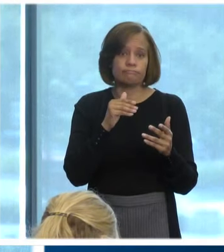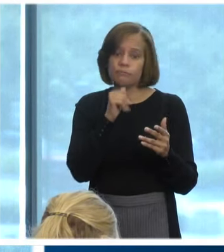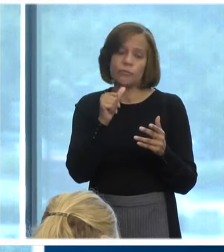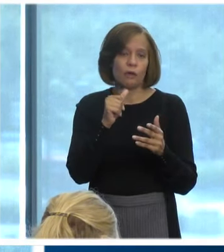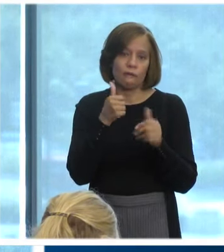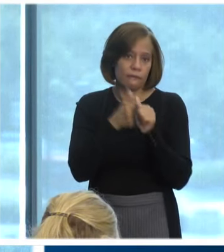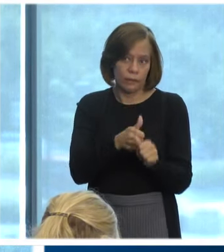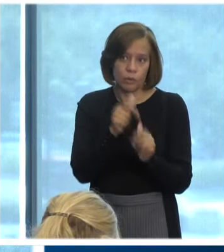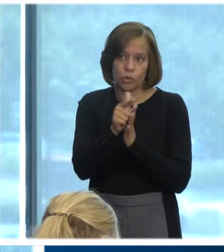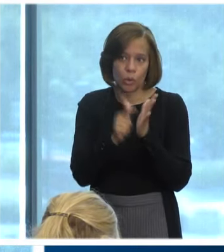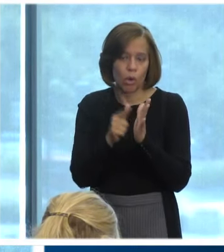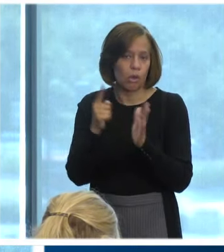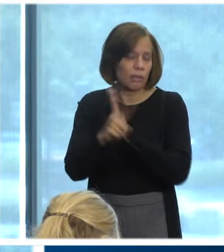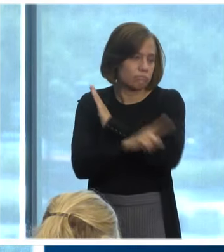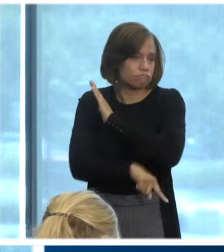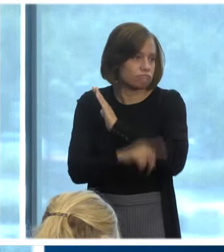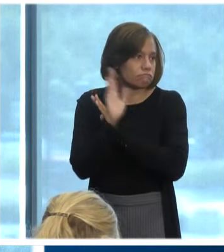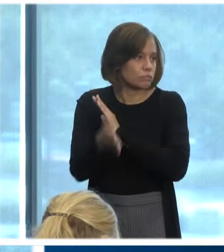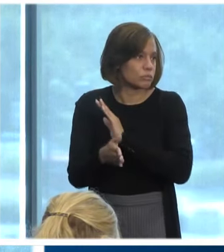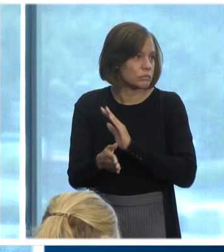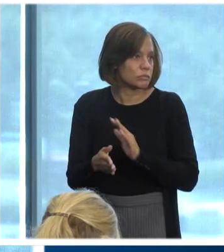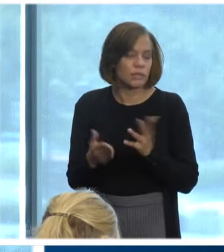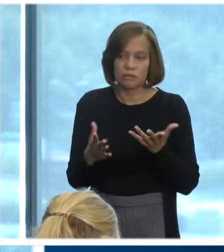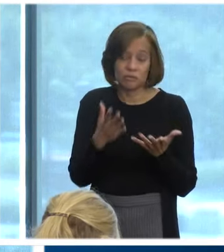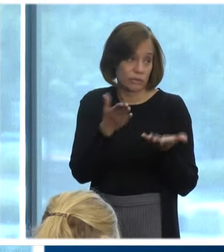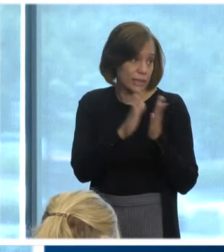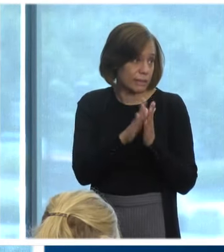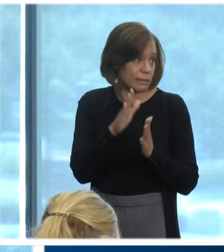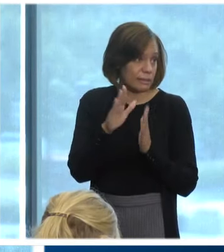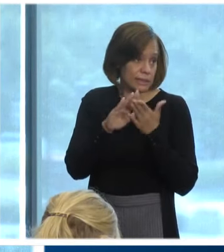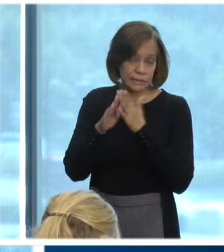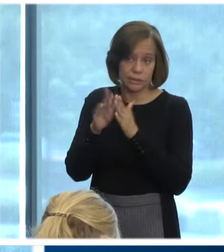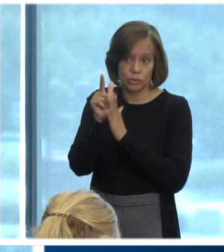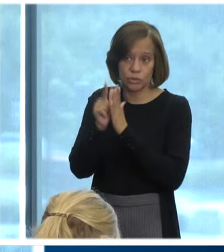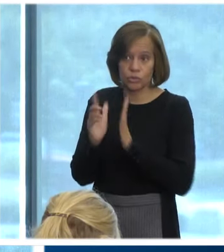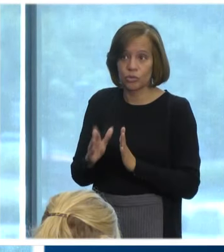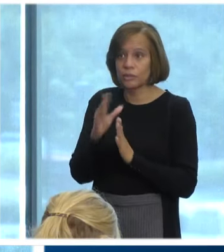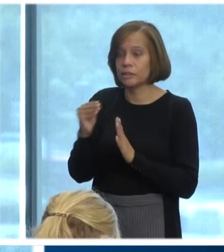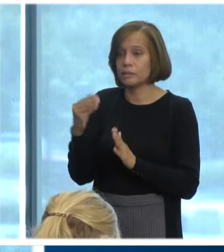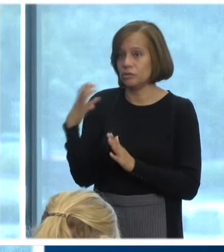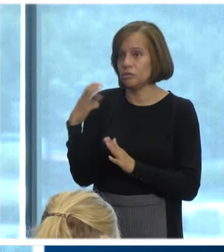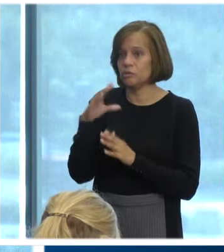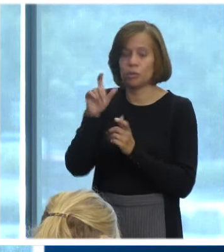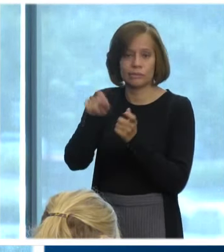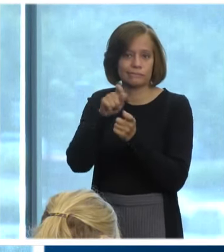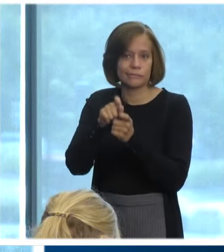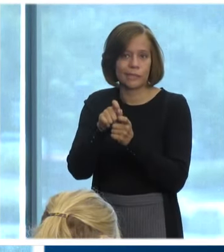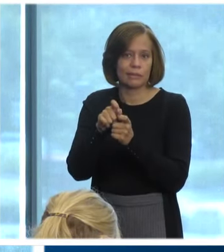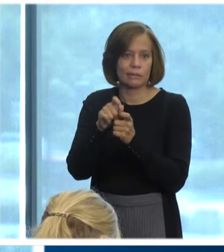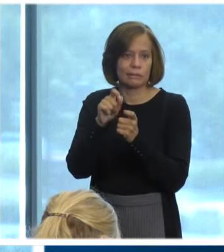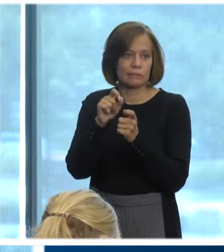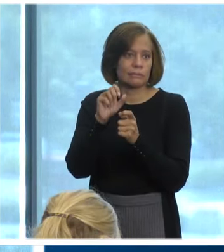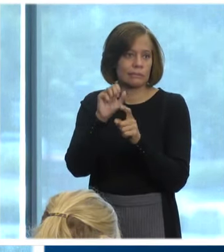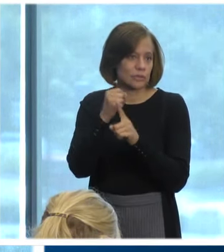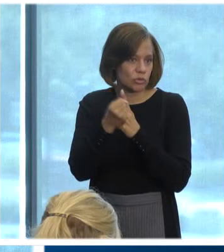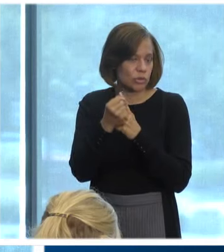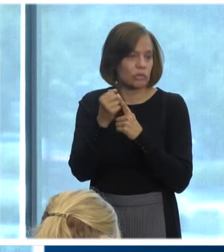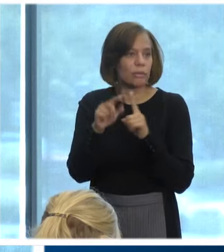And so, I'd have to defer to the city attorney and to the chief on exact cases or incidents. But yes,